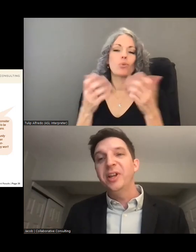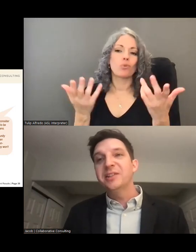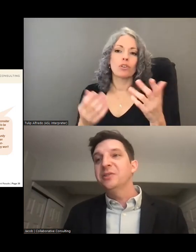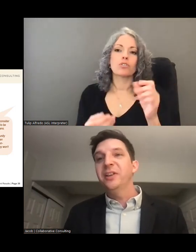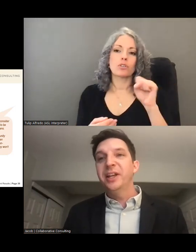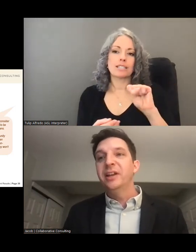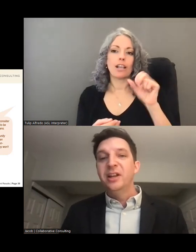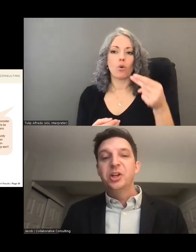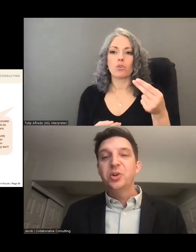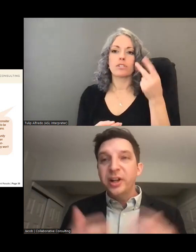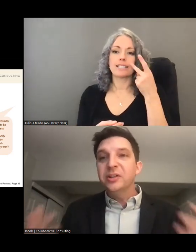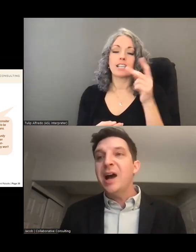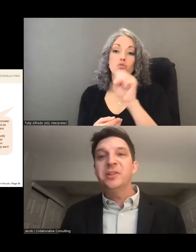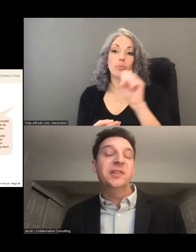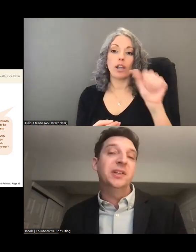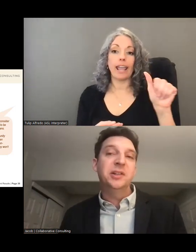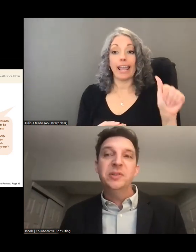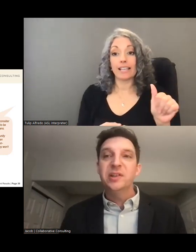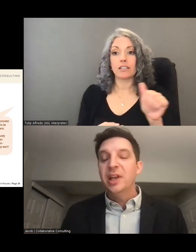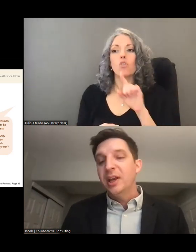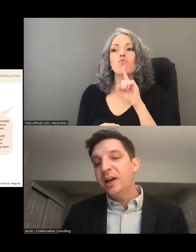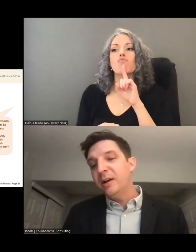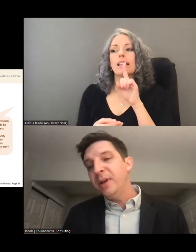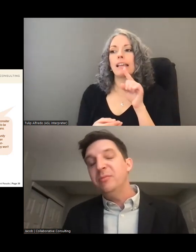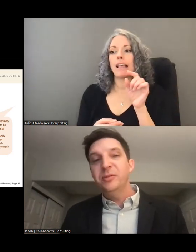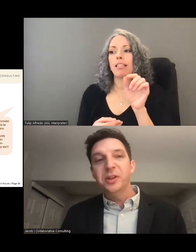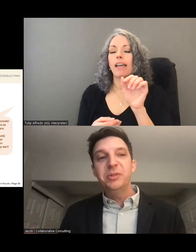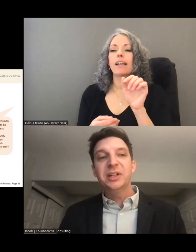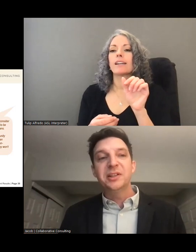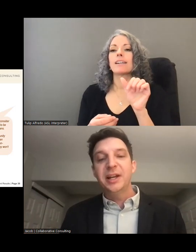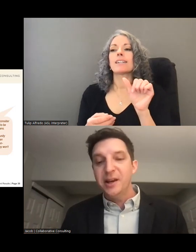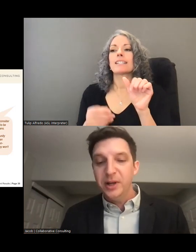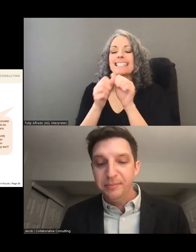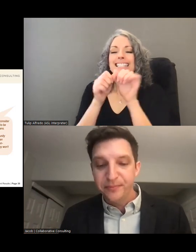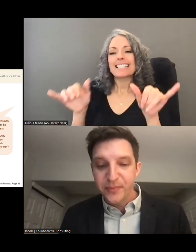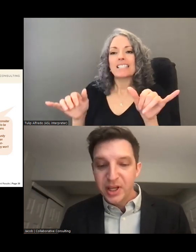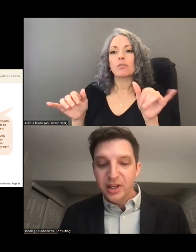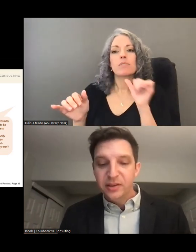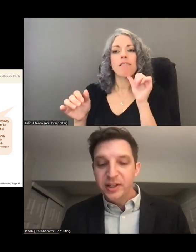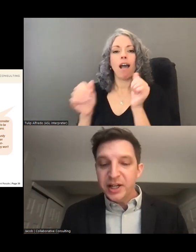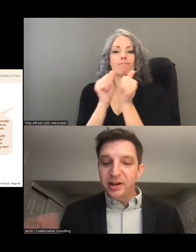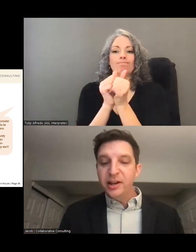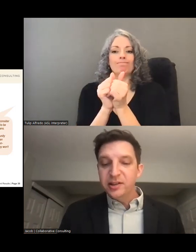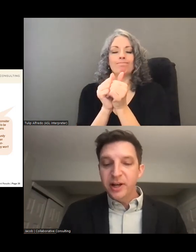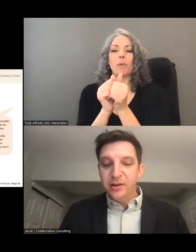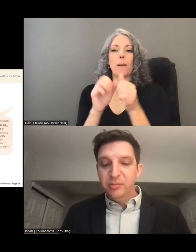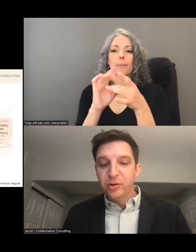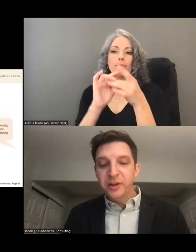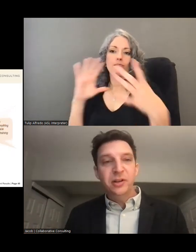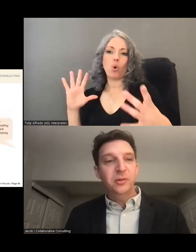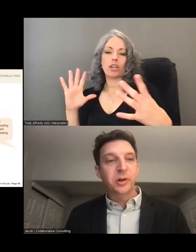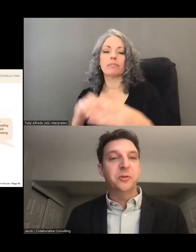see the AAAs as filling critical gaps in the systems and really being designed that way. The next area is